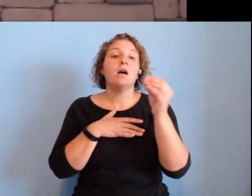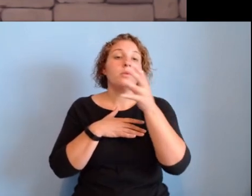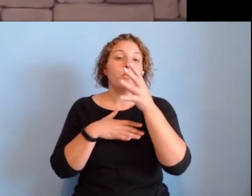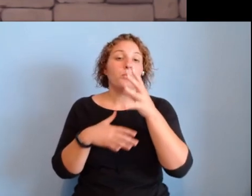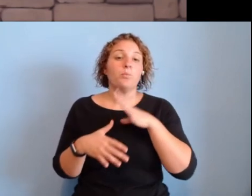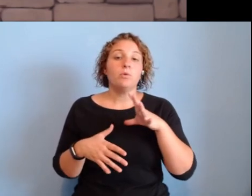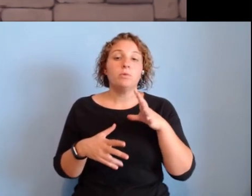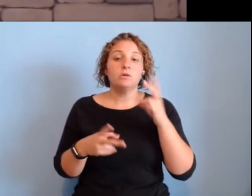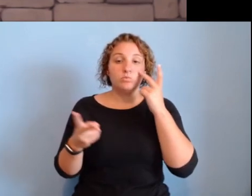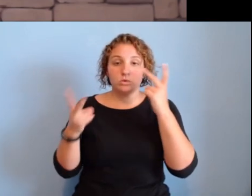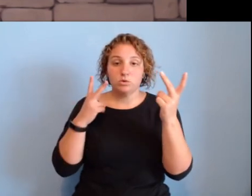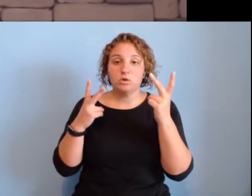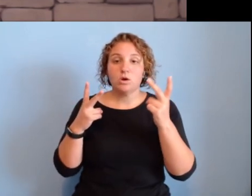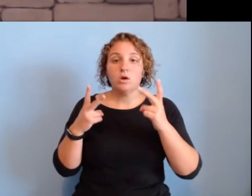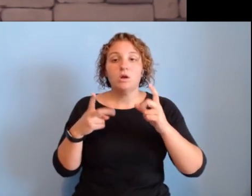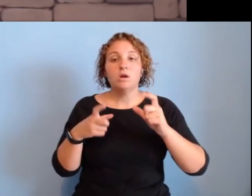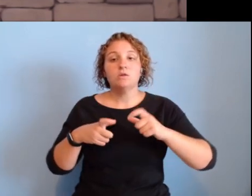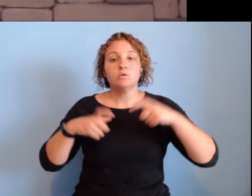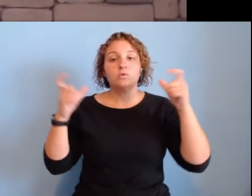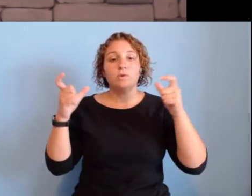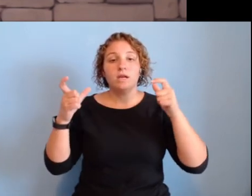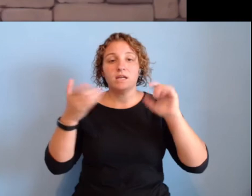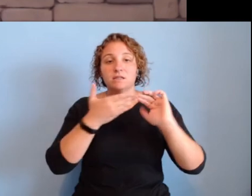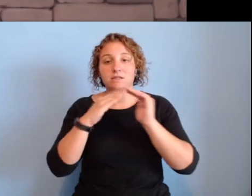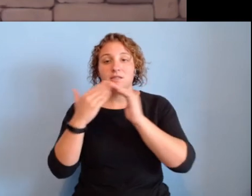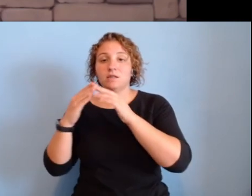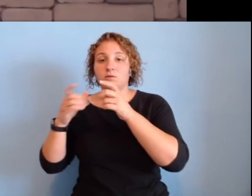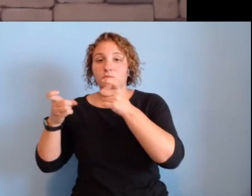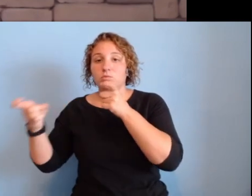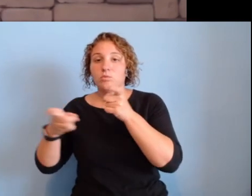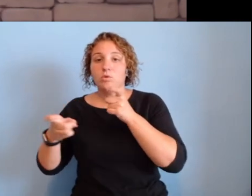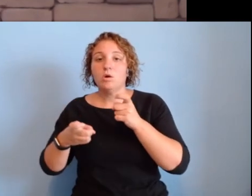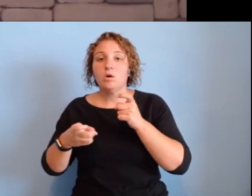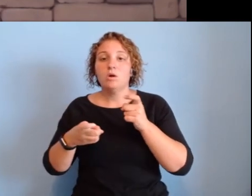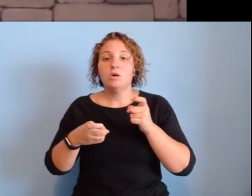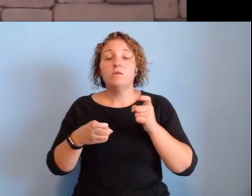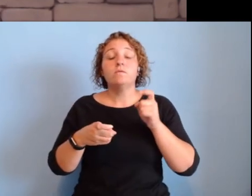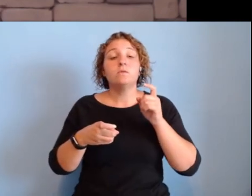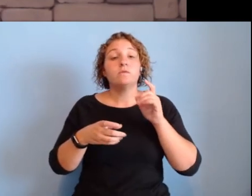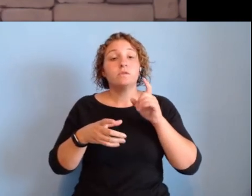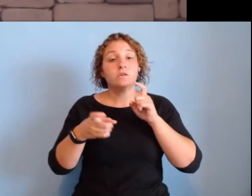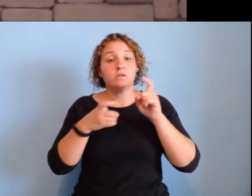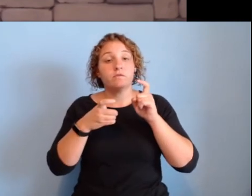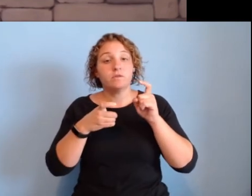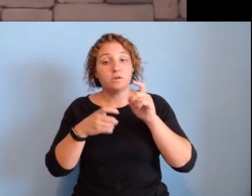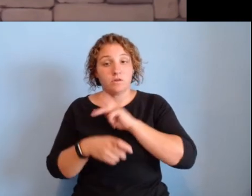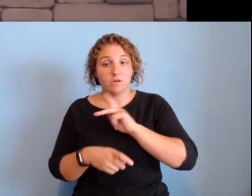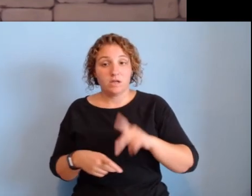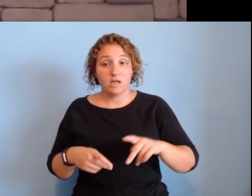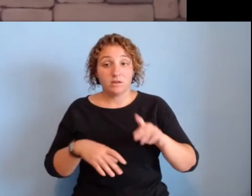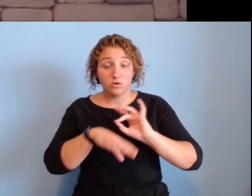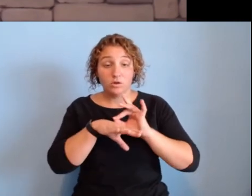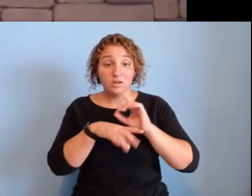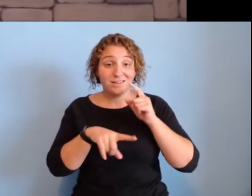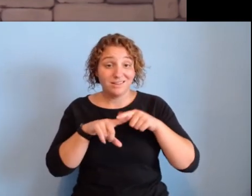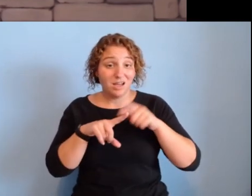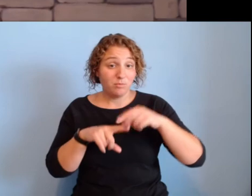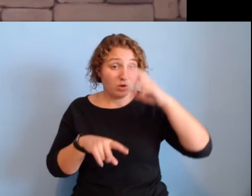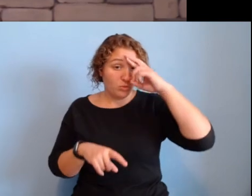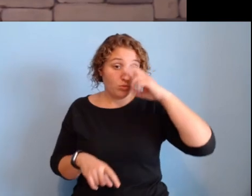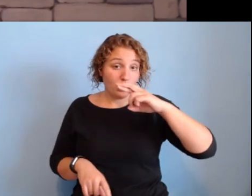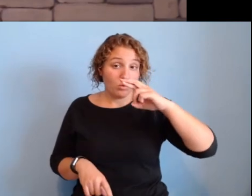thou sawest is that great city which reigneth over the kings of the earth. At the time this is written, that city is Rome. And as you know, most